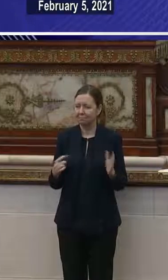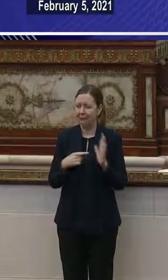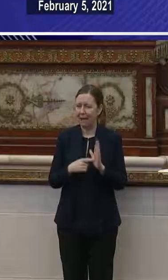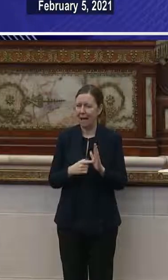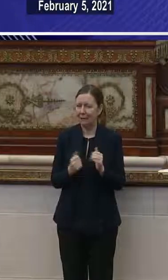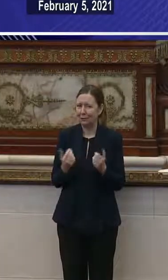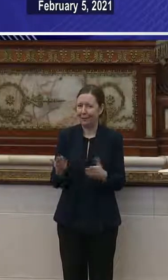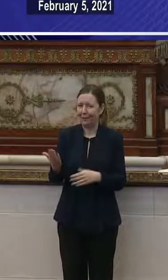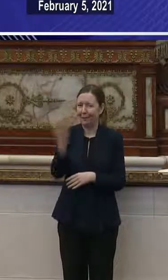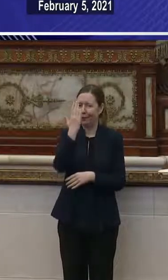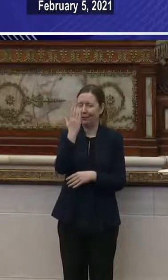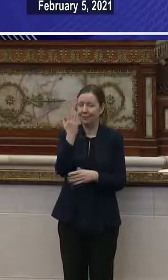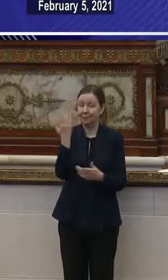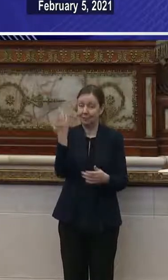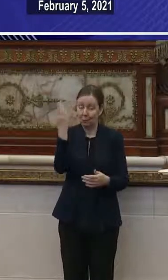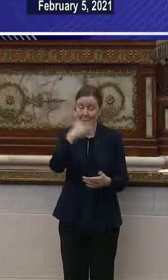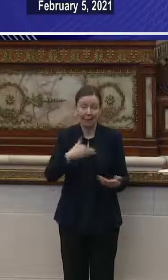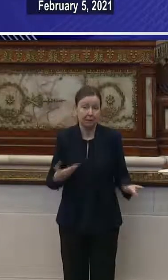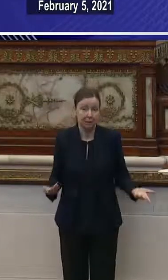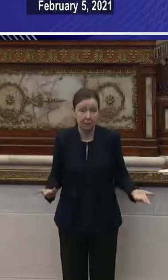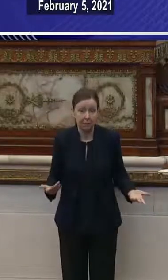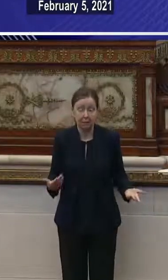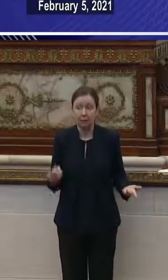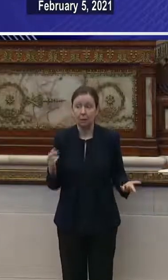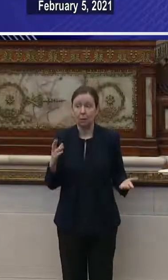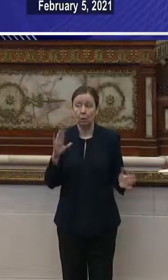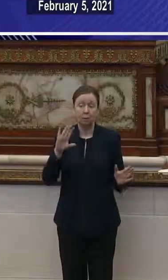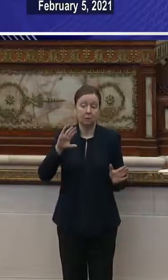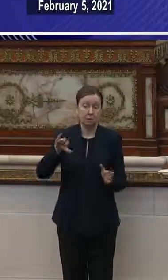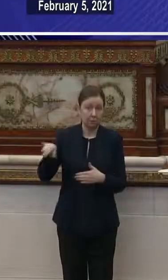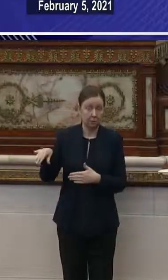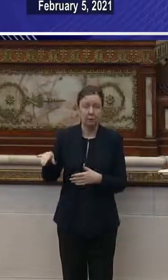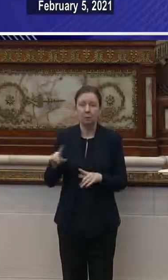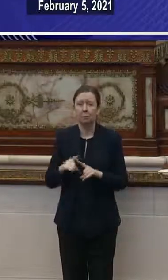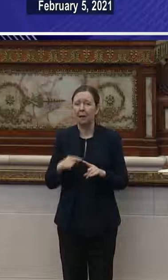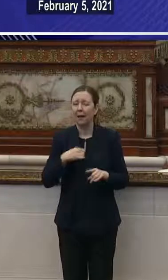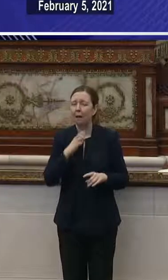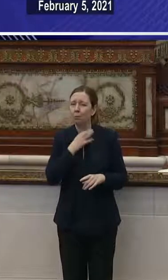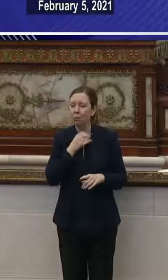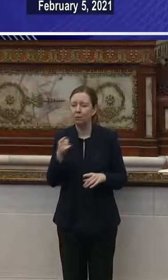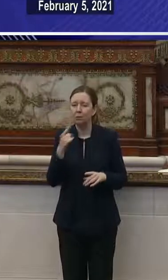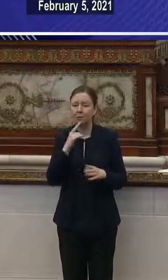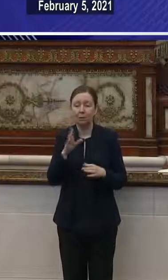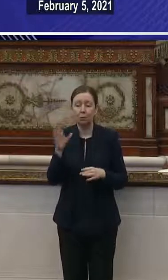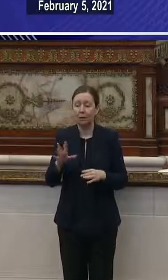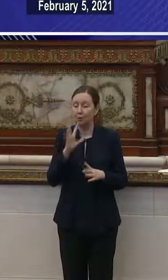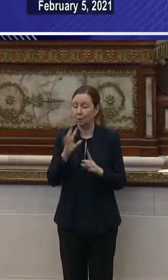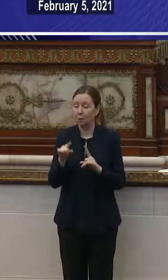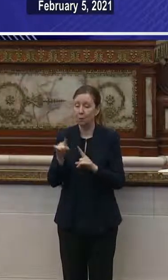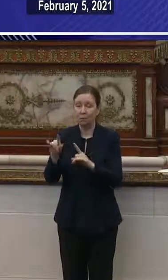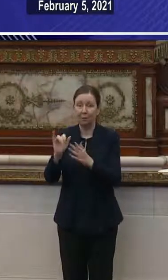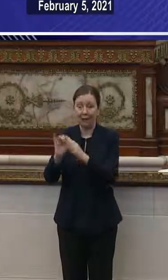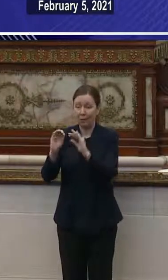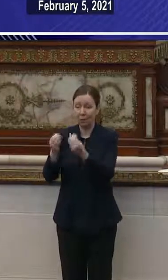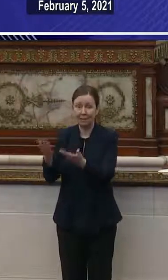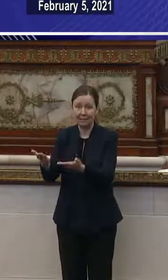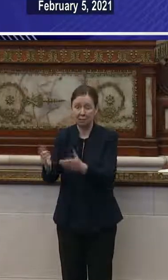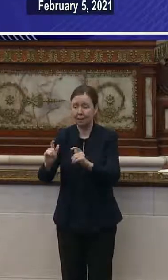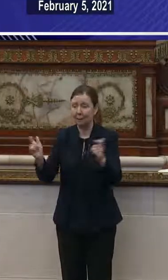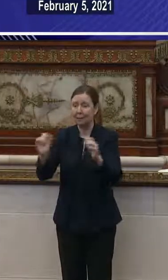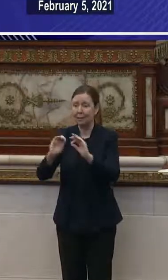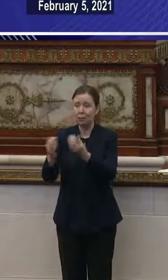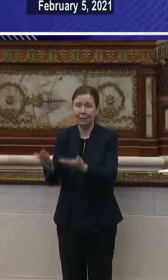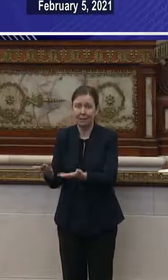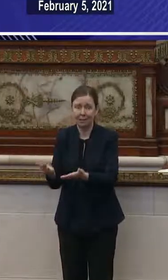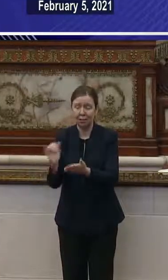that either we missed or we just turned an eye to. So I'm wondering, you said you never spoke to this organization. This is the biggest